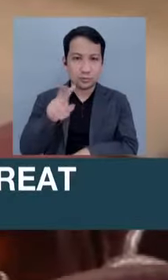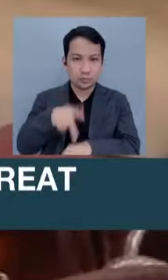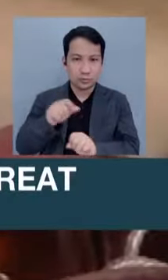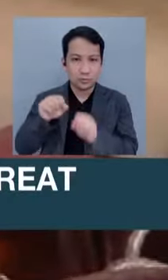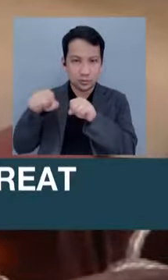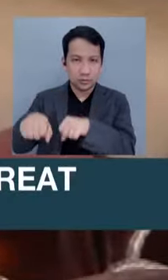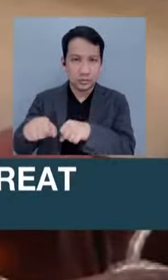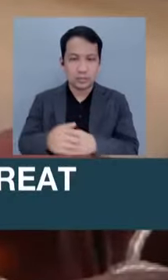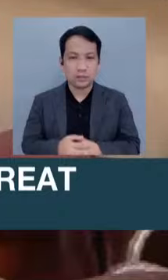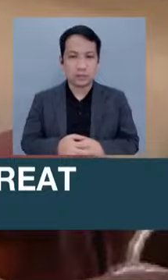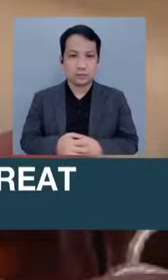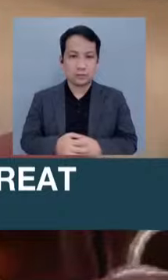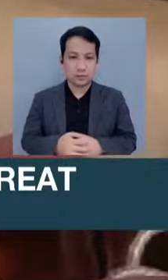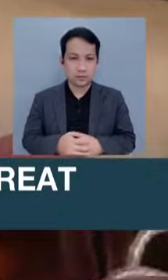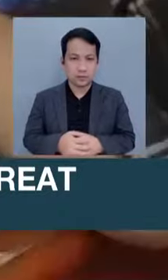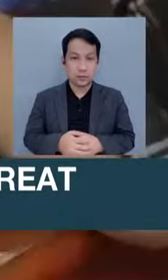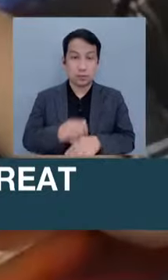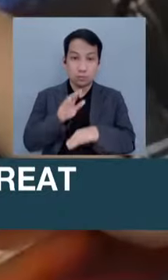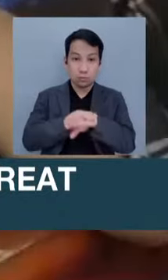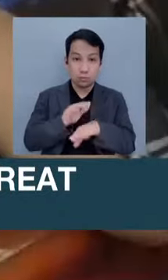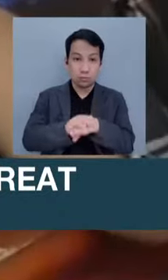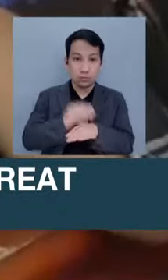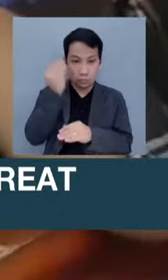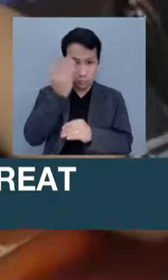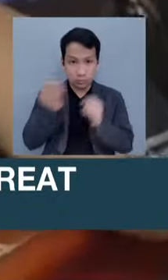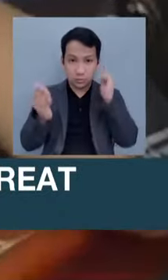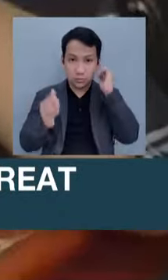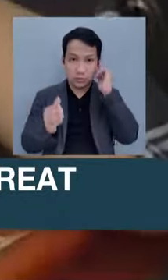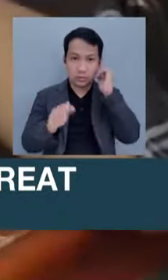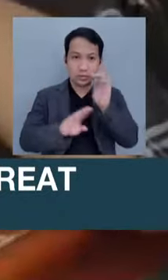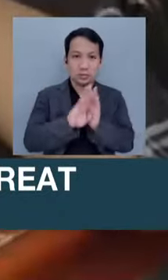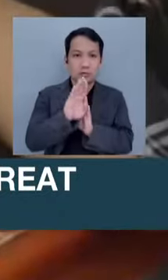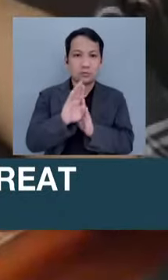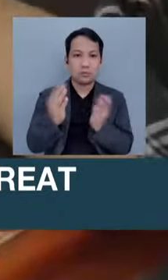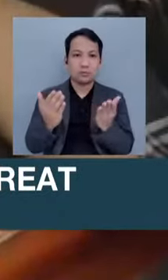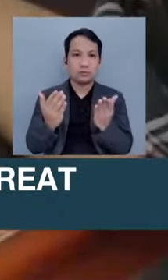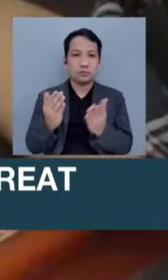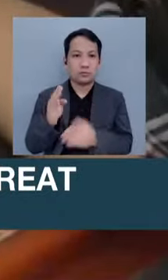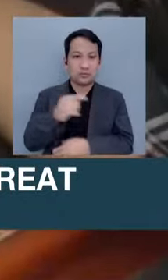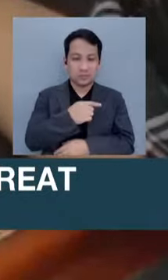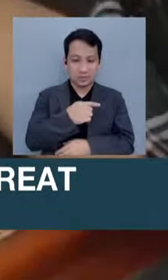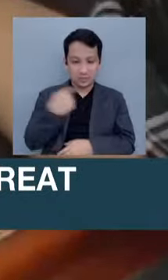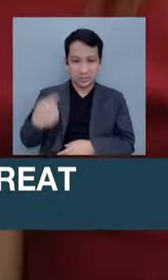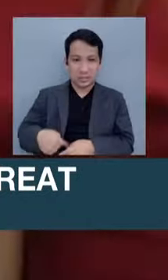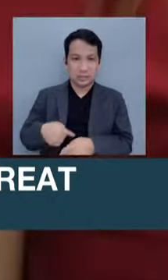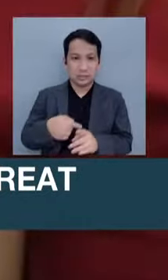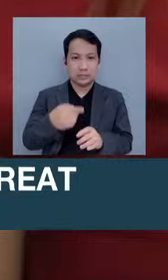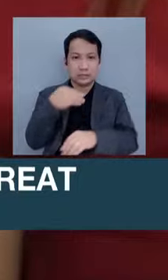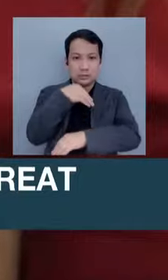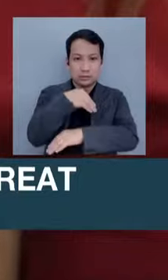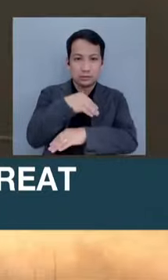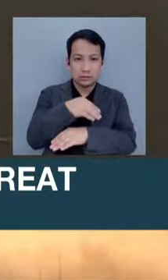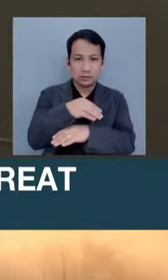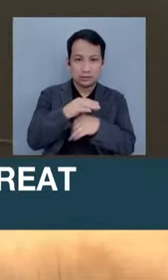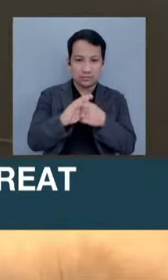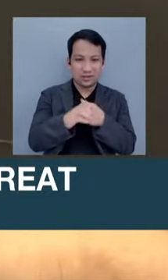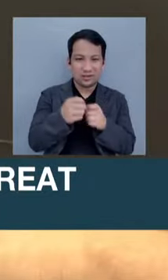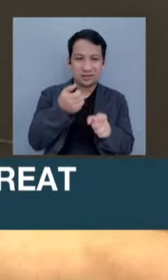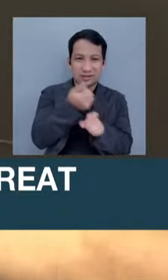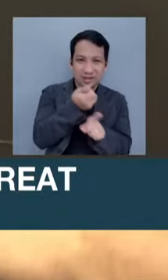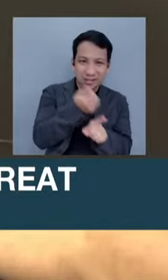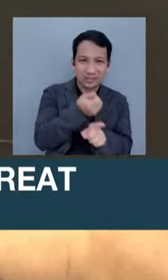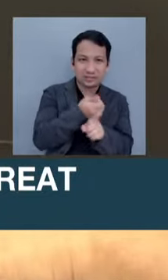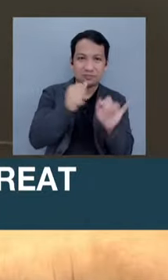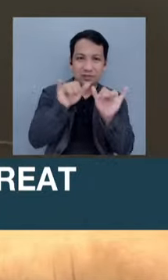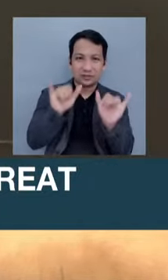firm warns Manila is facing a growing threat from Beijing-backed hackers. We'll tackle that with Department of Information and